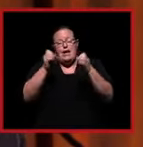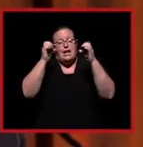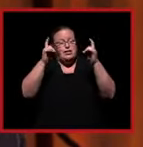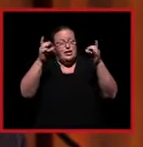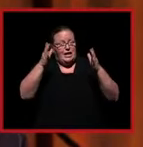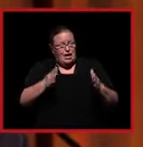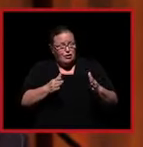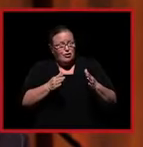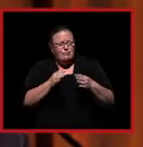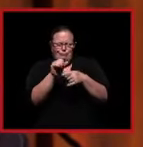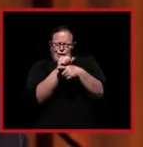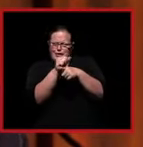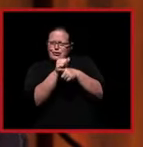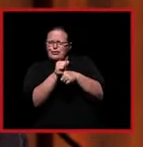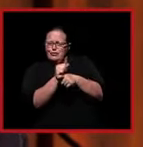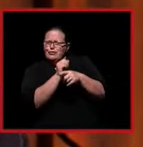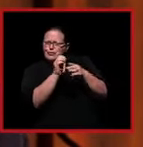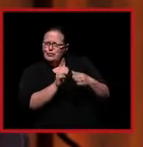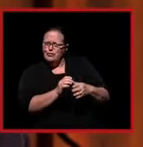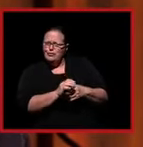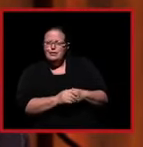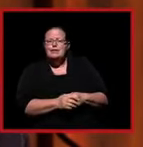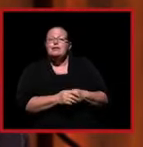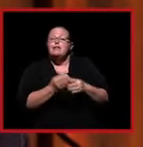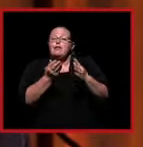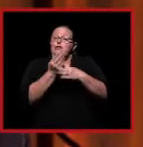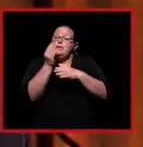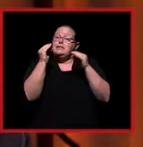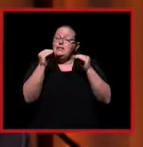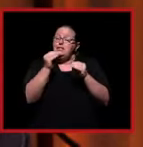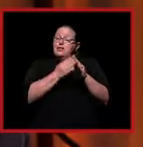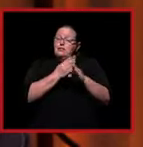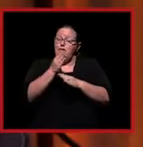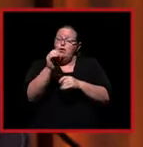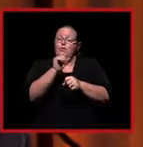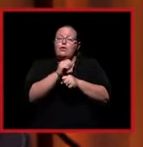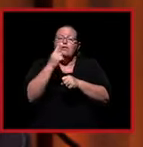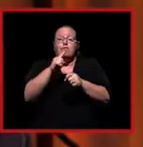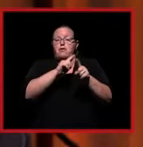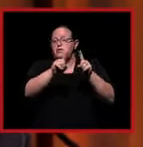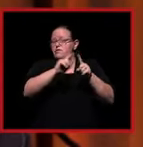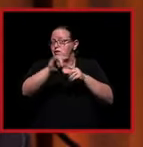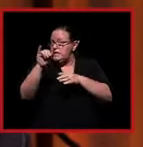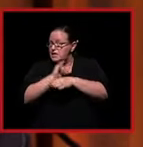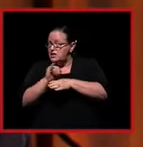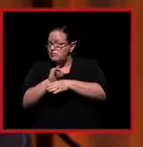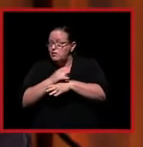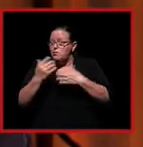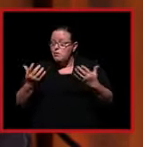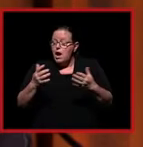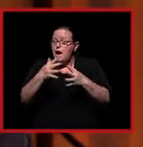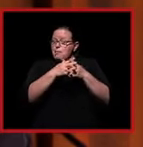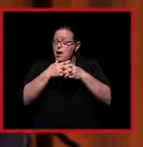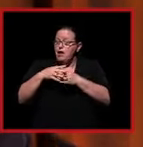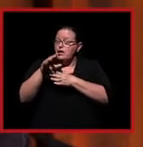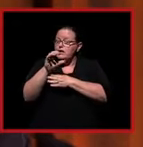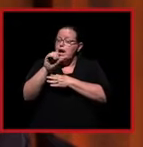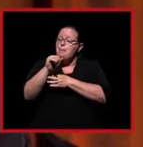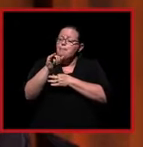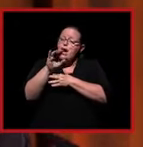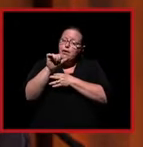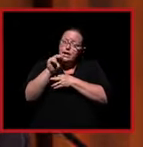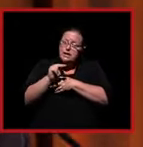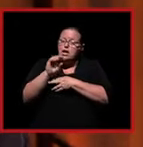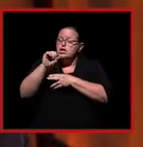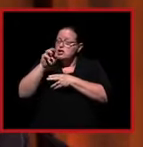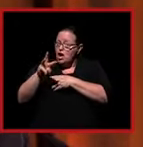educator practitioner. Throughout his teaching career, he has worked for industry at American Saw, Tam Brands, Inc., and